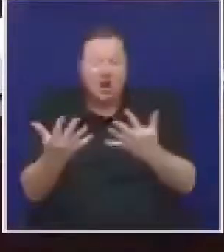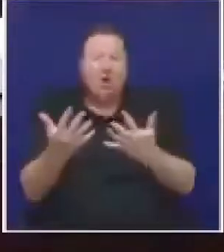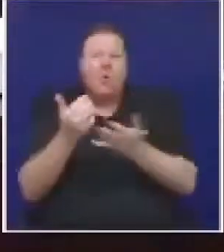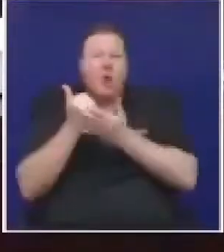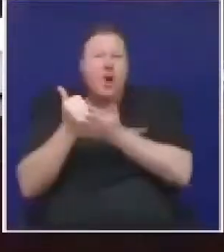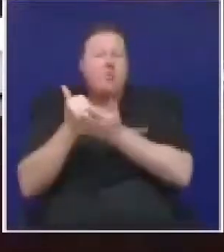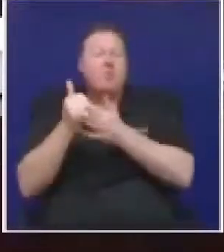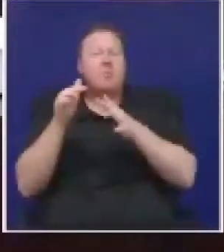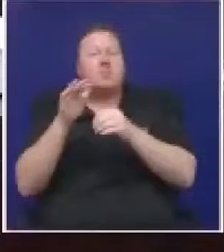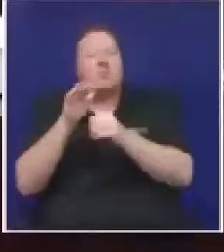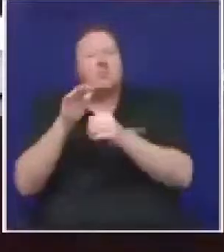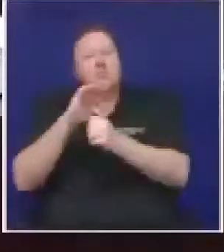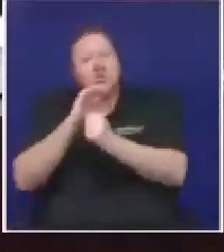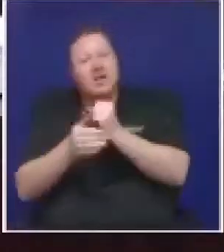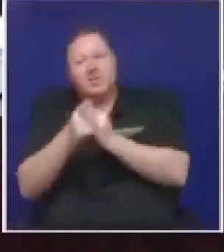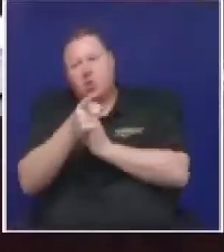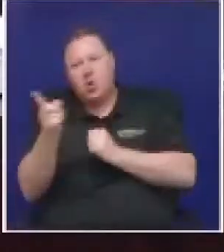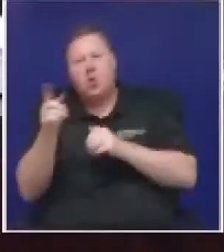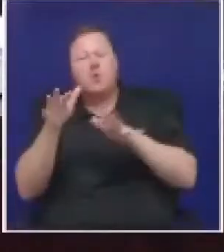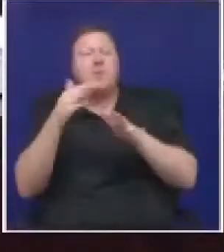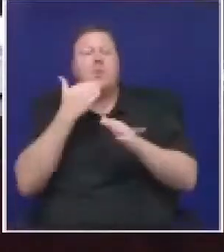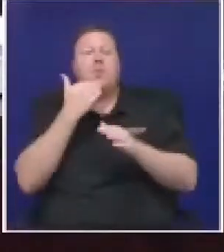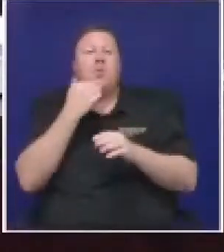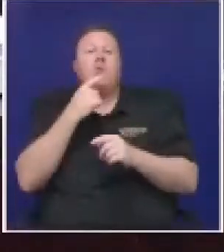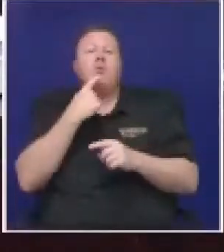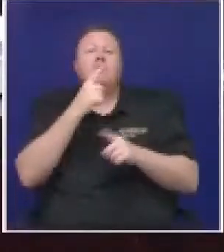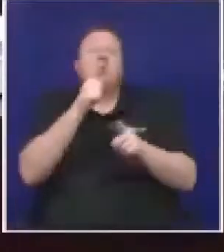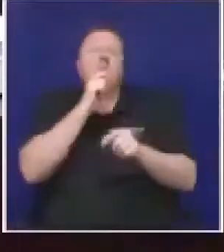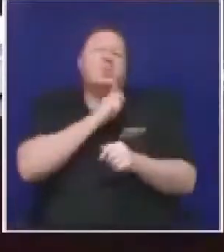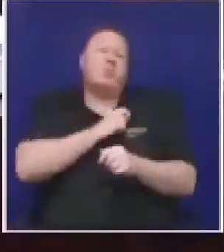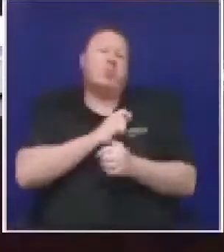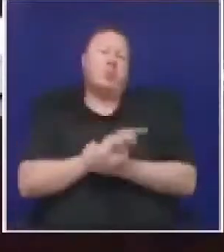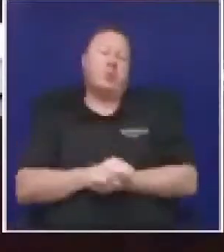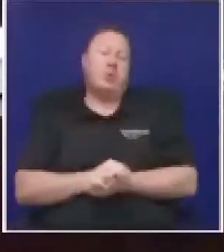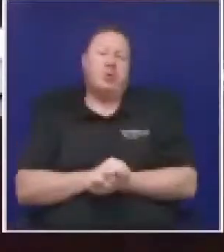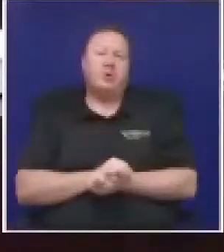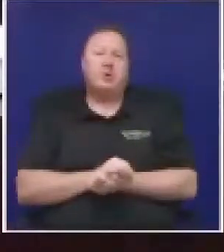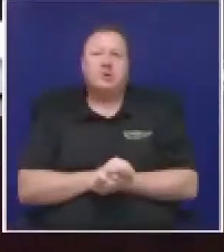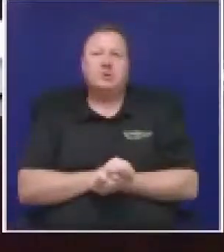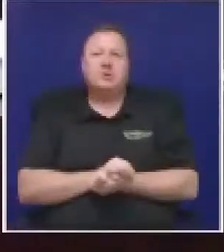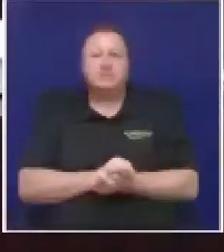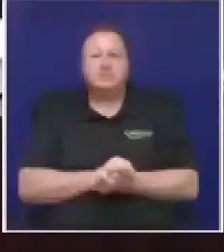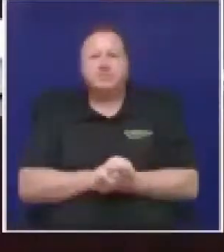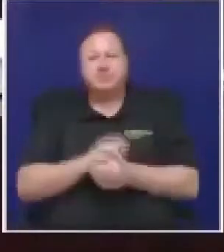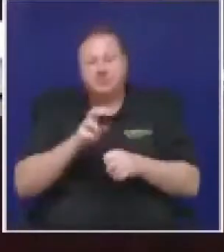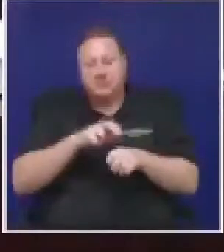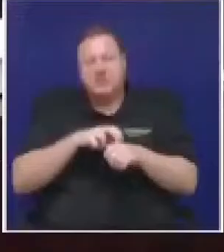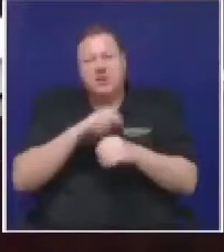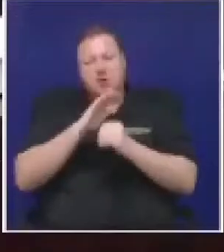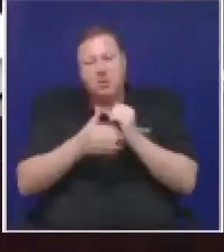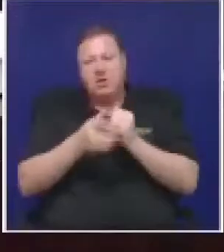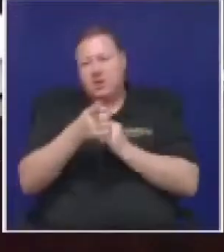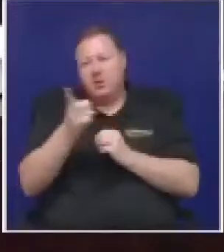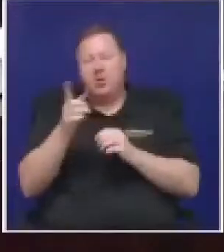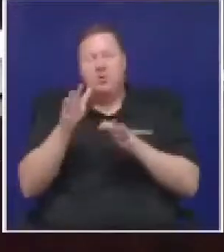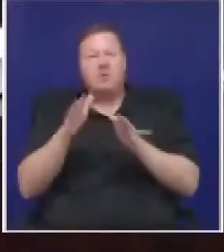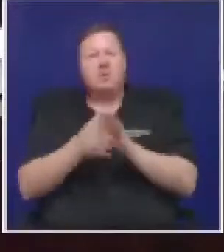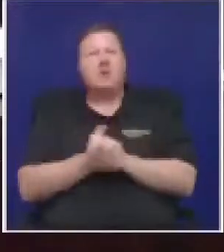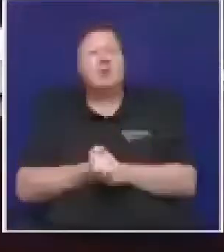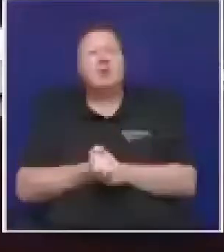because it's very important as well that whistleblowers are protected. So we are working on